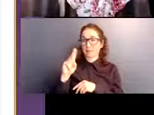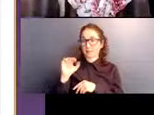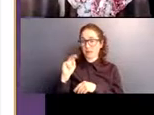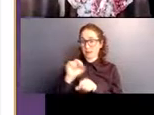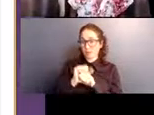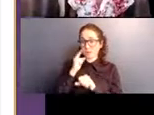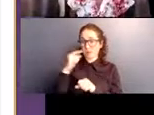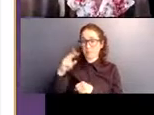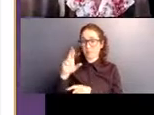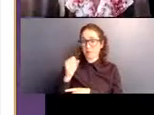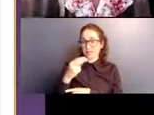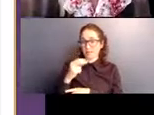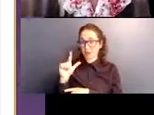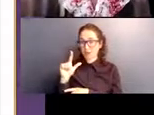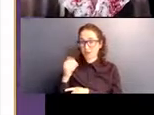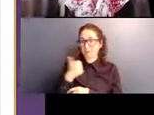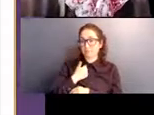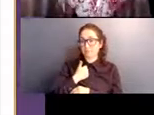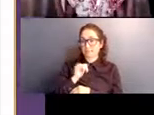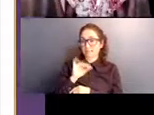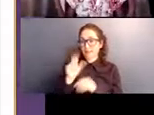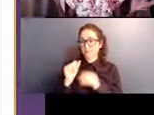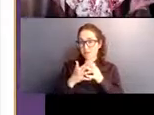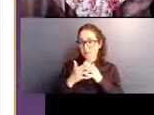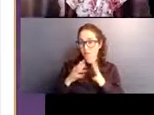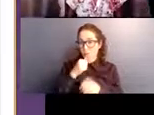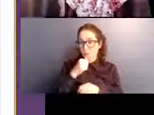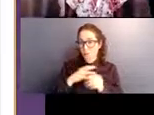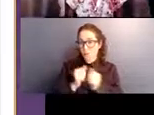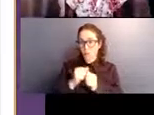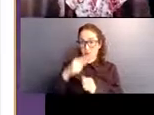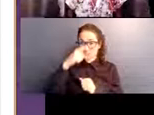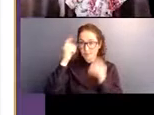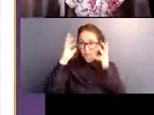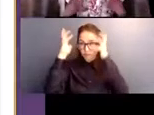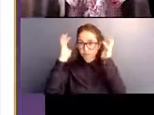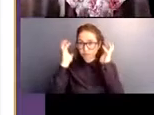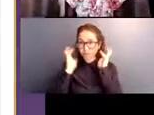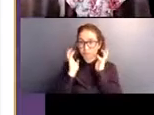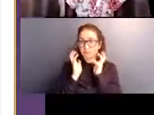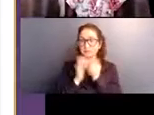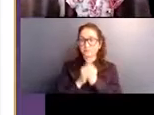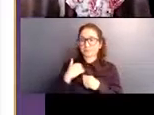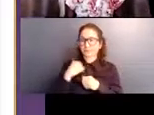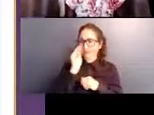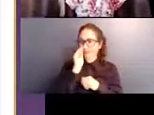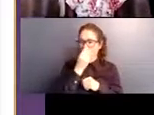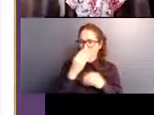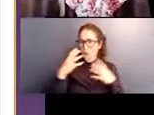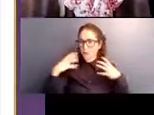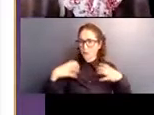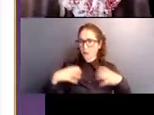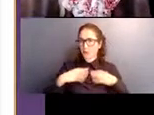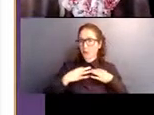Foundation. I am an African-American woman with black curly hair. I have a floral print blouse